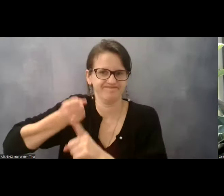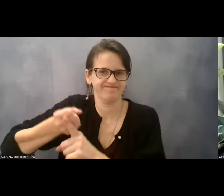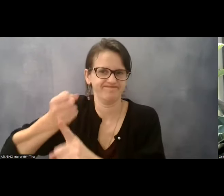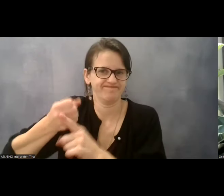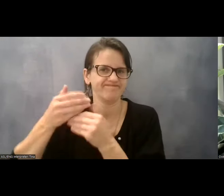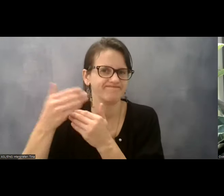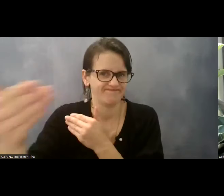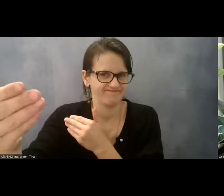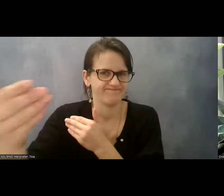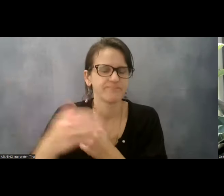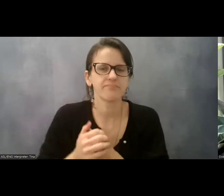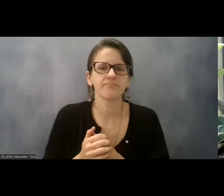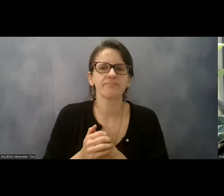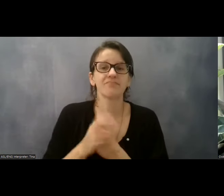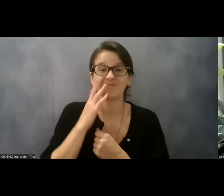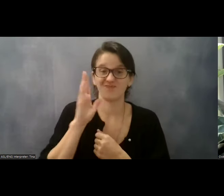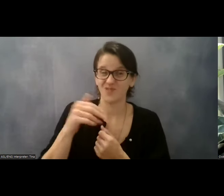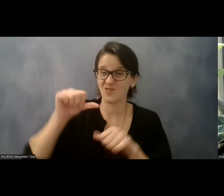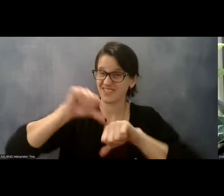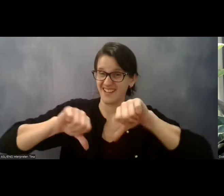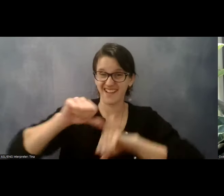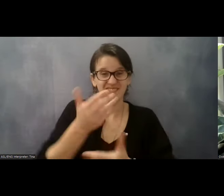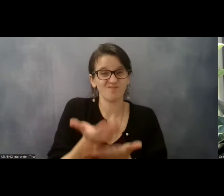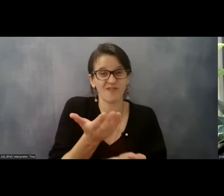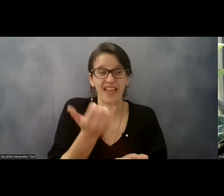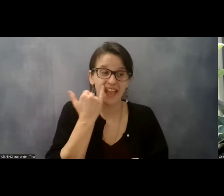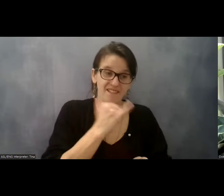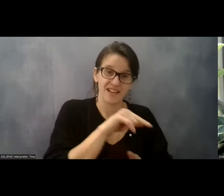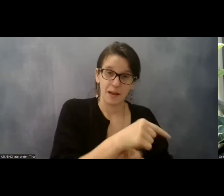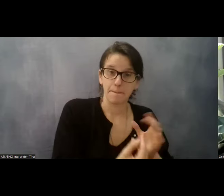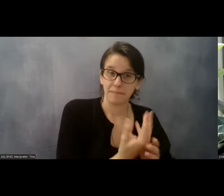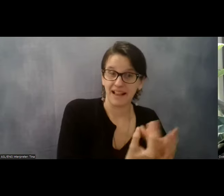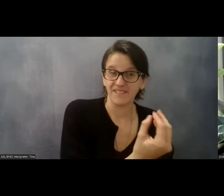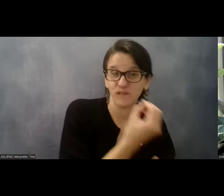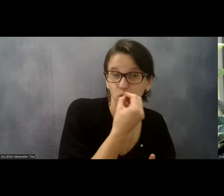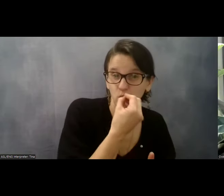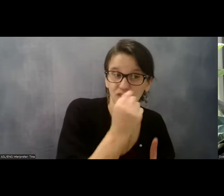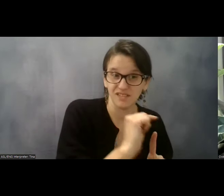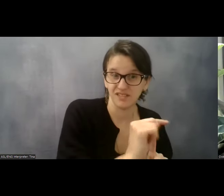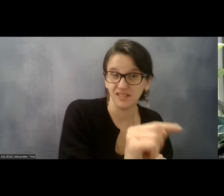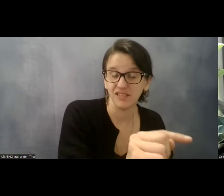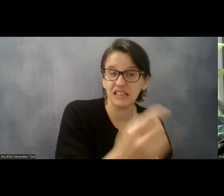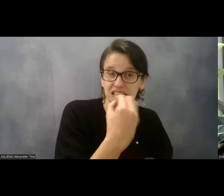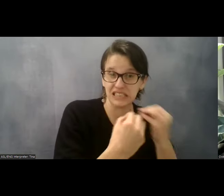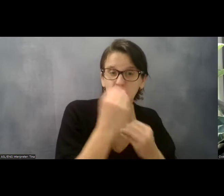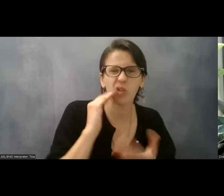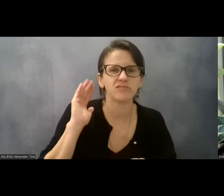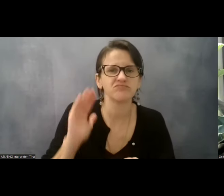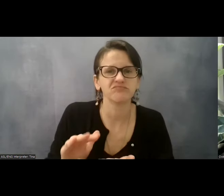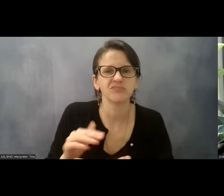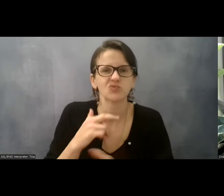eating more whole plant foods can lower your risk of cardiovascular disease, high blood pressure, obesity, type 2